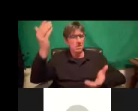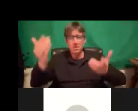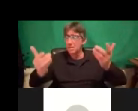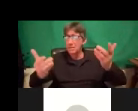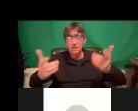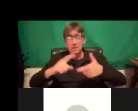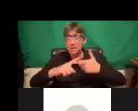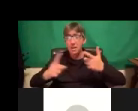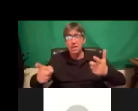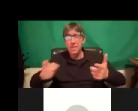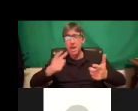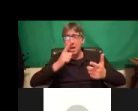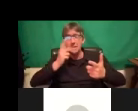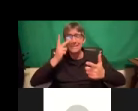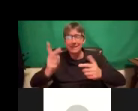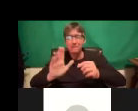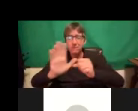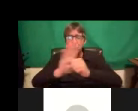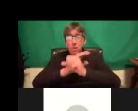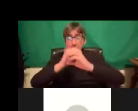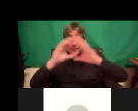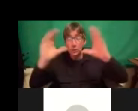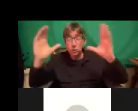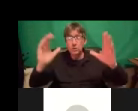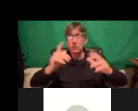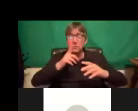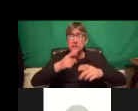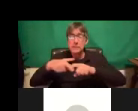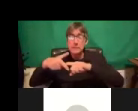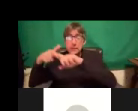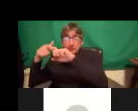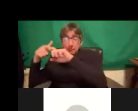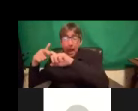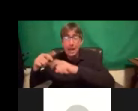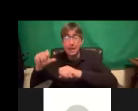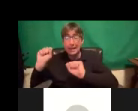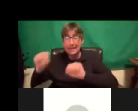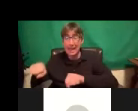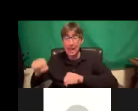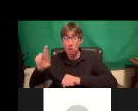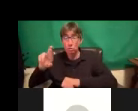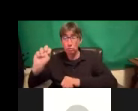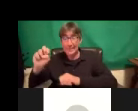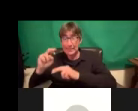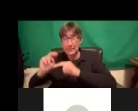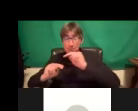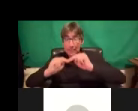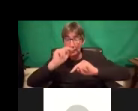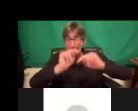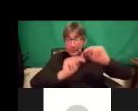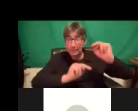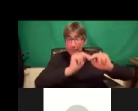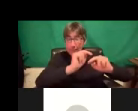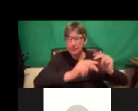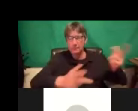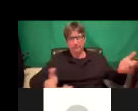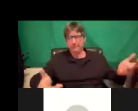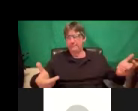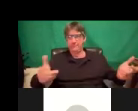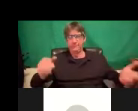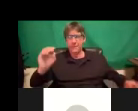takes to suspend and then rebuild a bus line, the fact and taking into account that the MBTA advisory board found